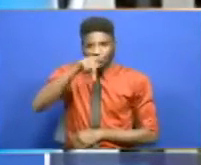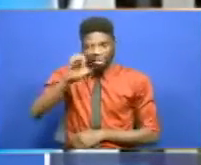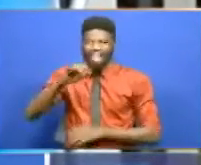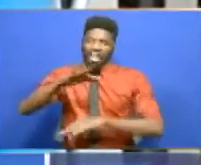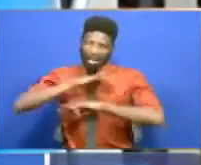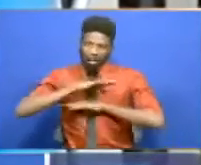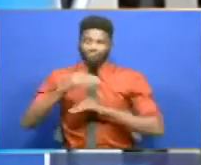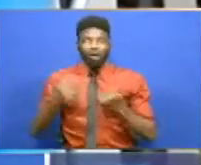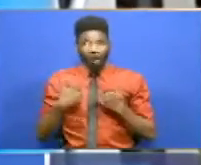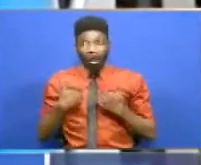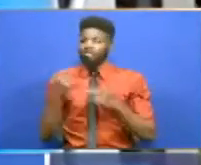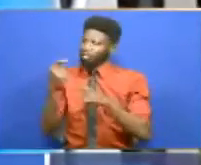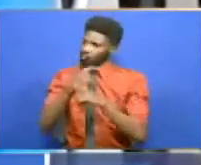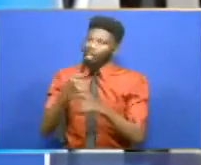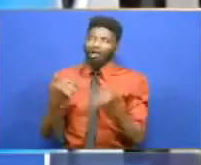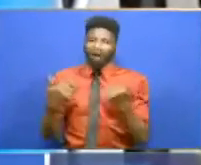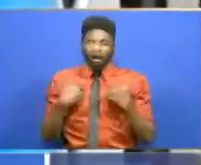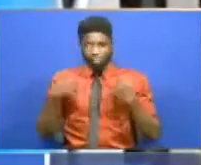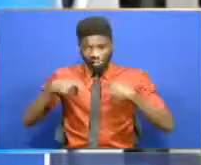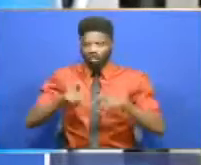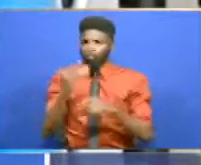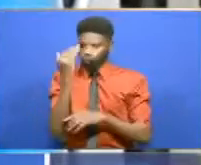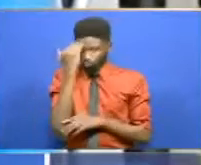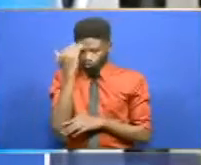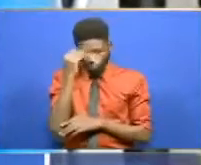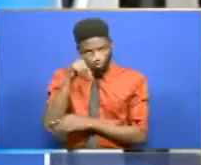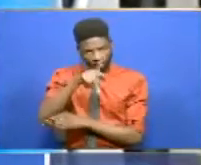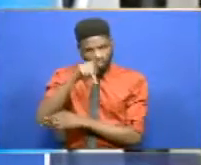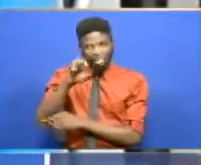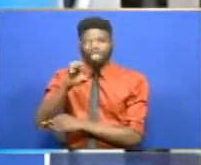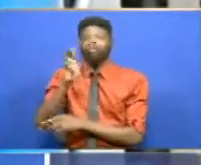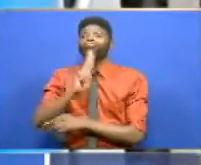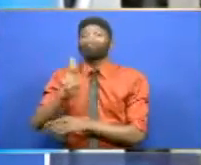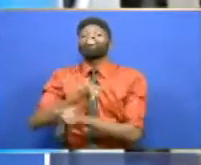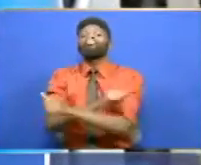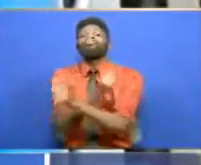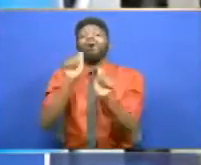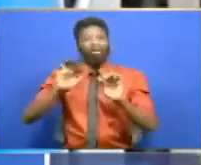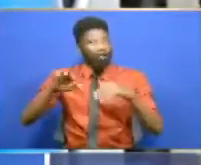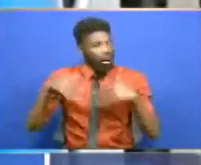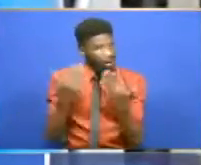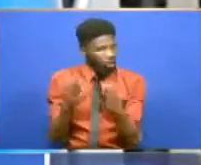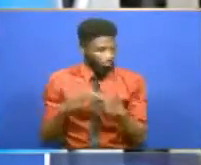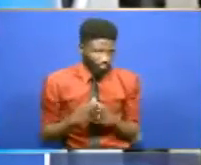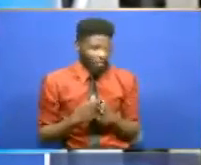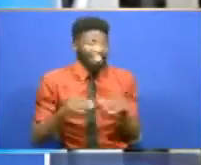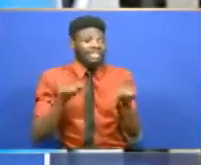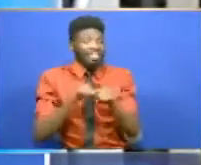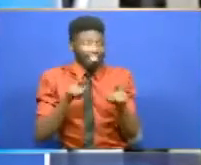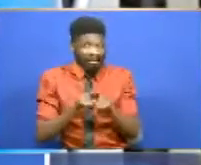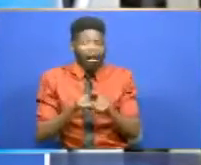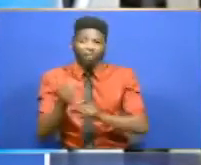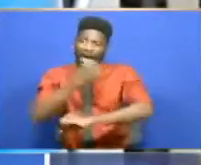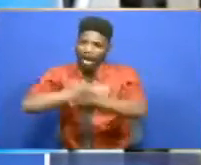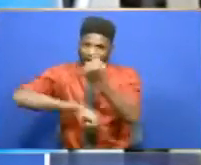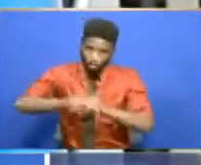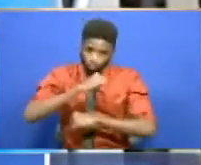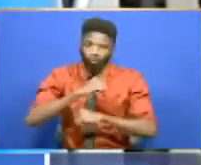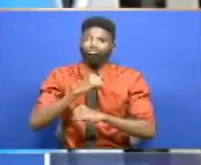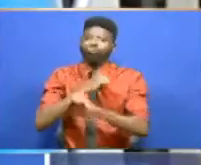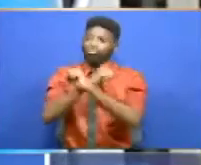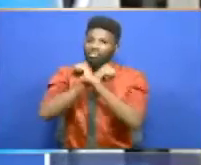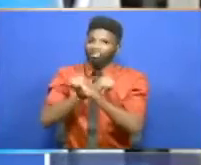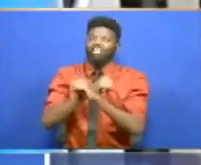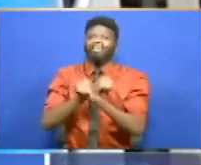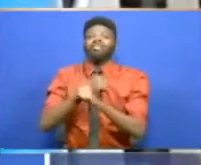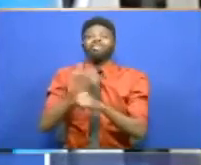capacity building so that they know how to use the PPEs properly, or practice infection prevention control measures,